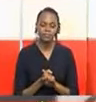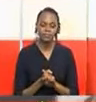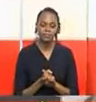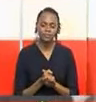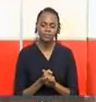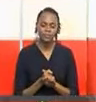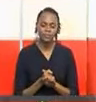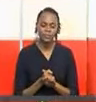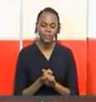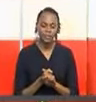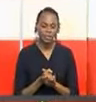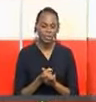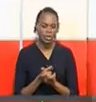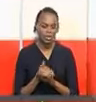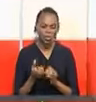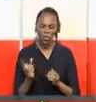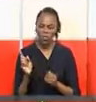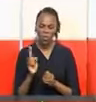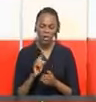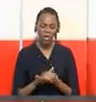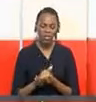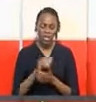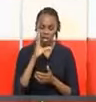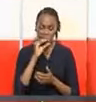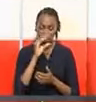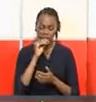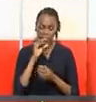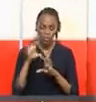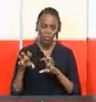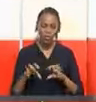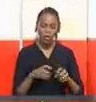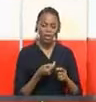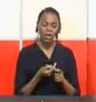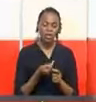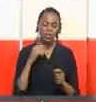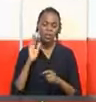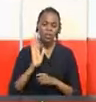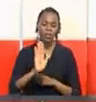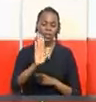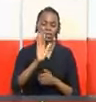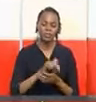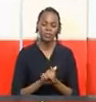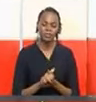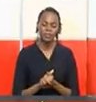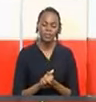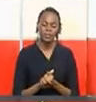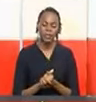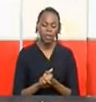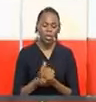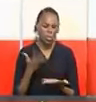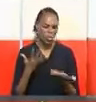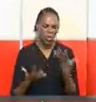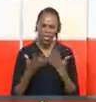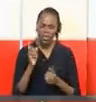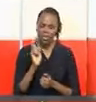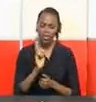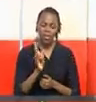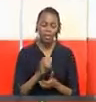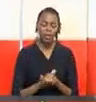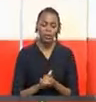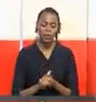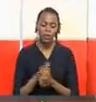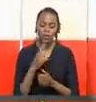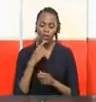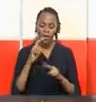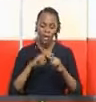No doubt that some of the things I said here today came from him as well. No doubt that he is in